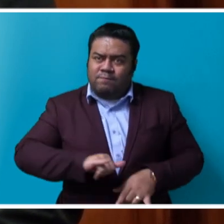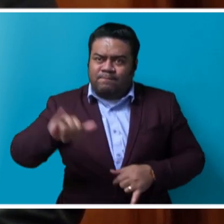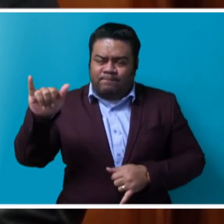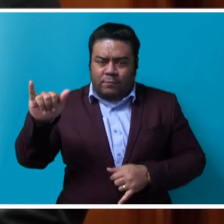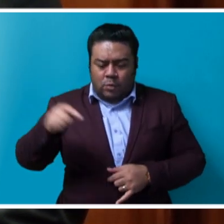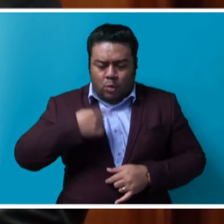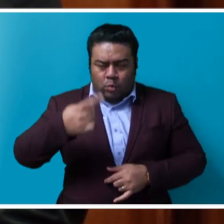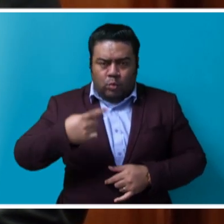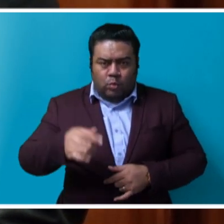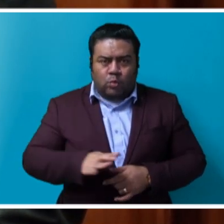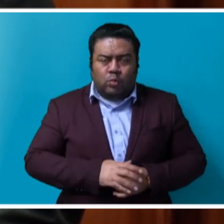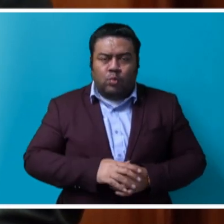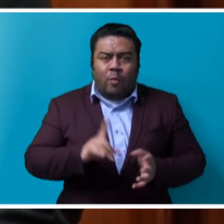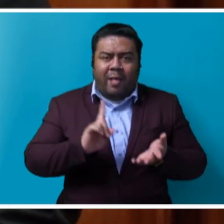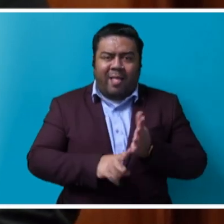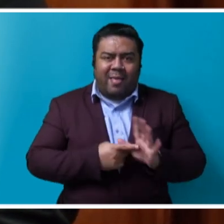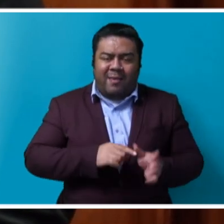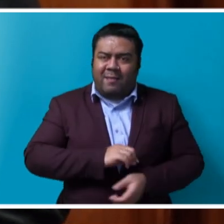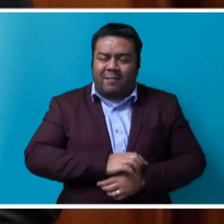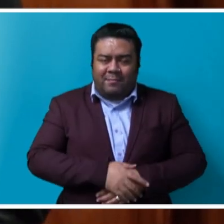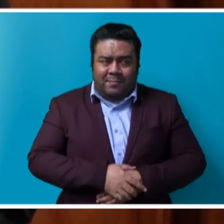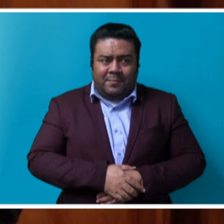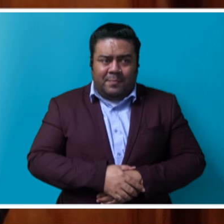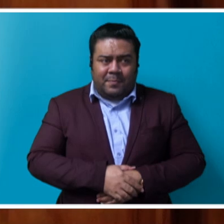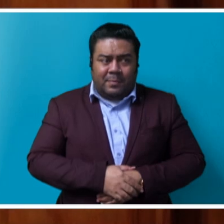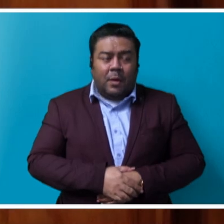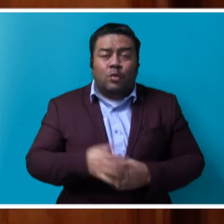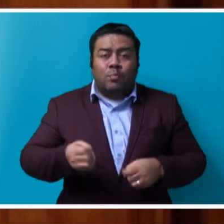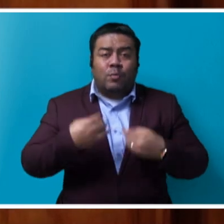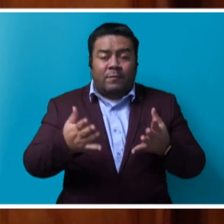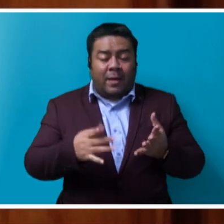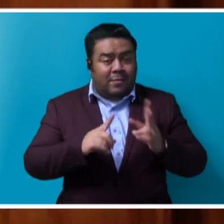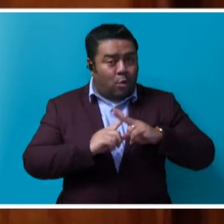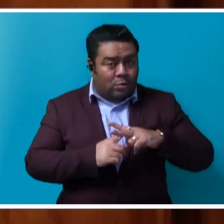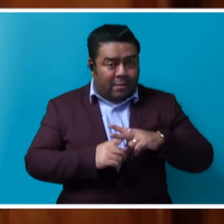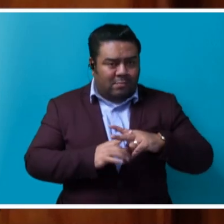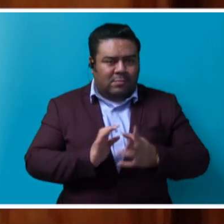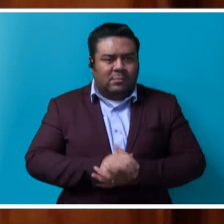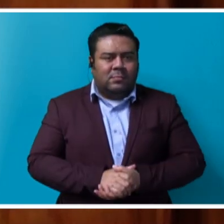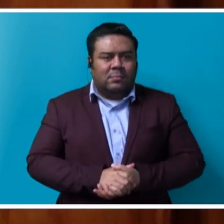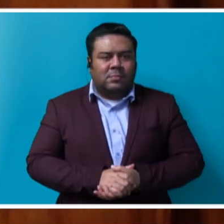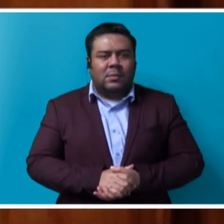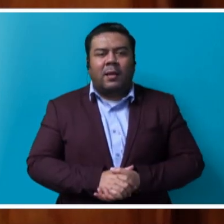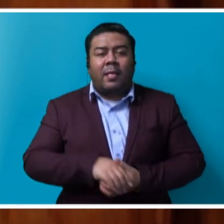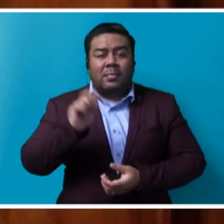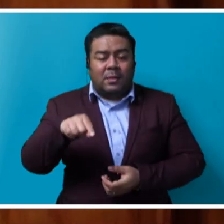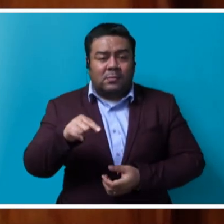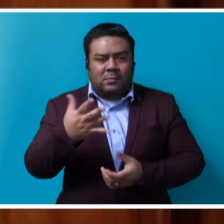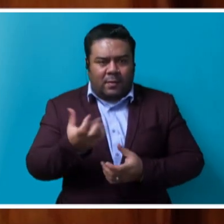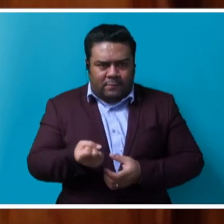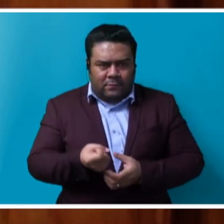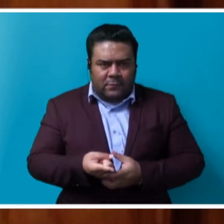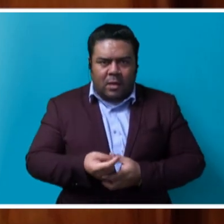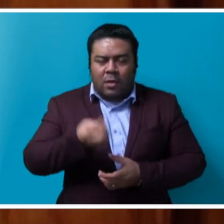its journey to Los Angeles. To provide some context, this aircraft had operated